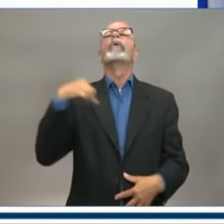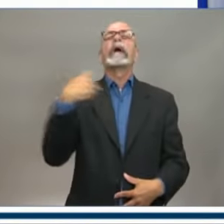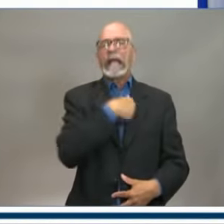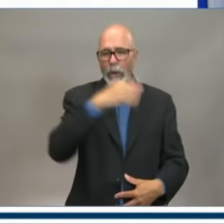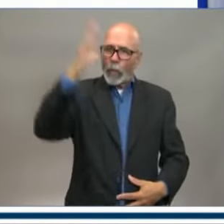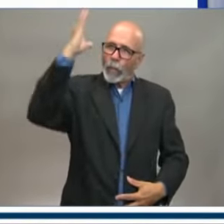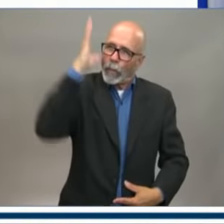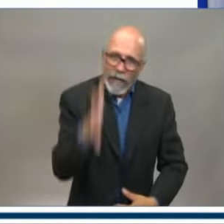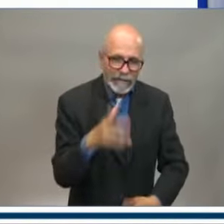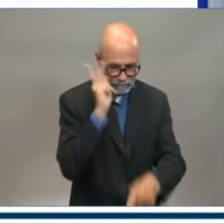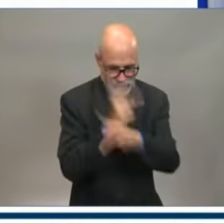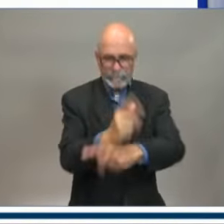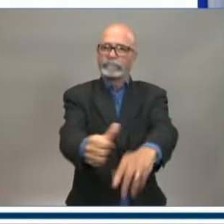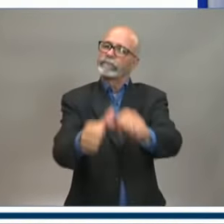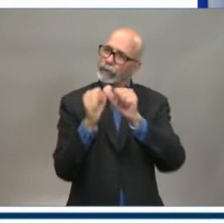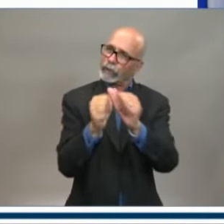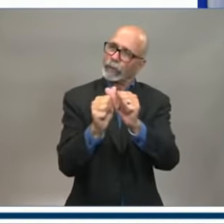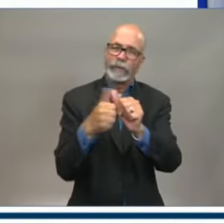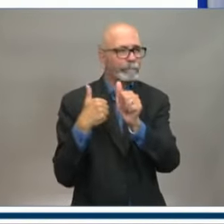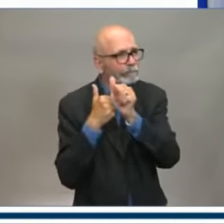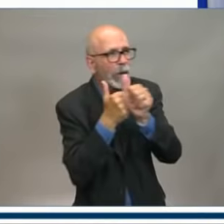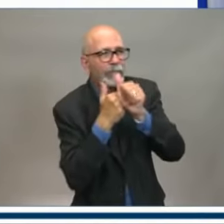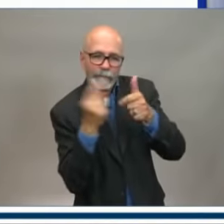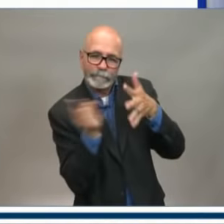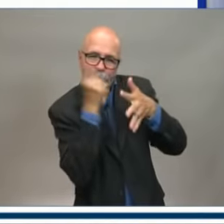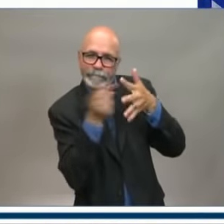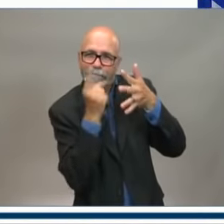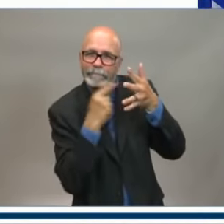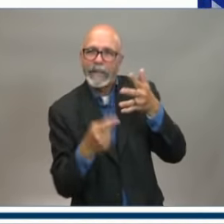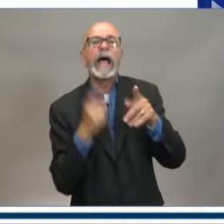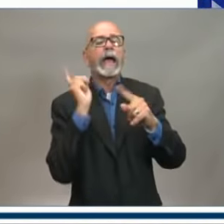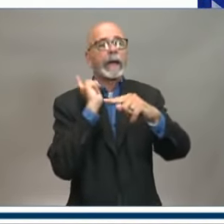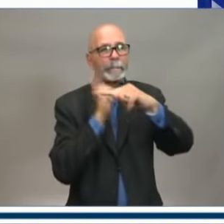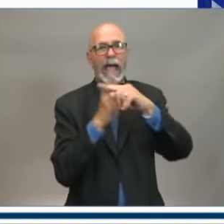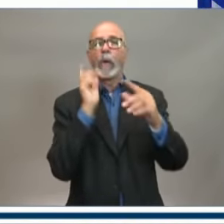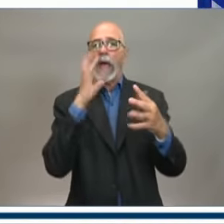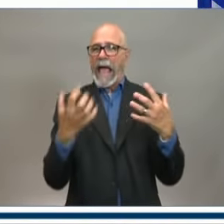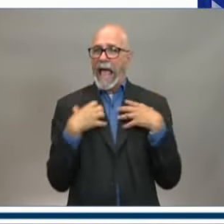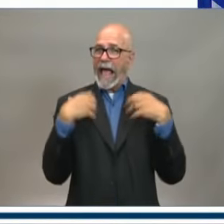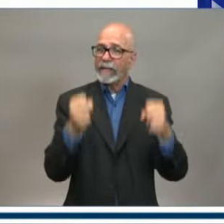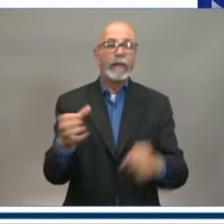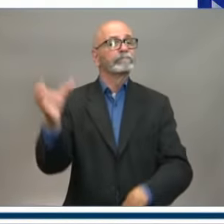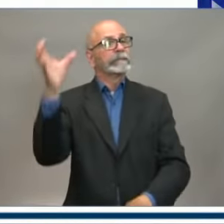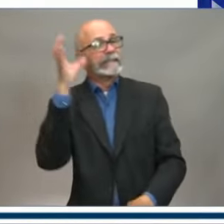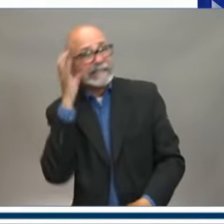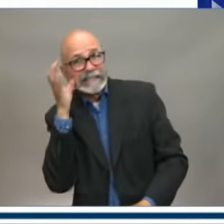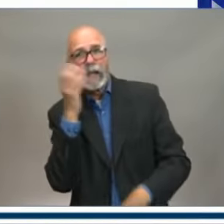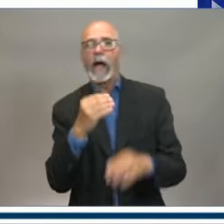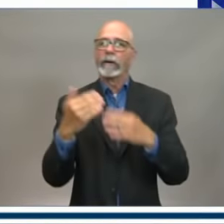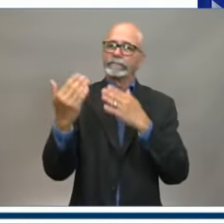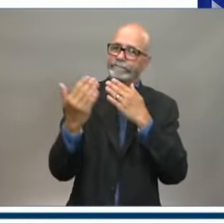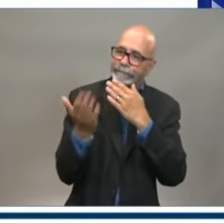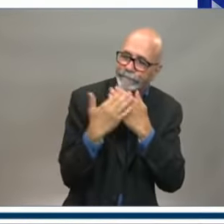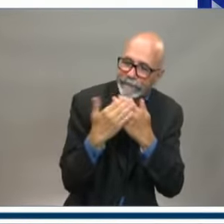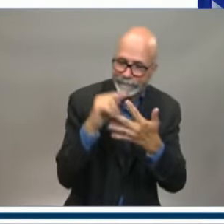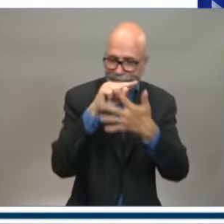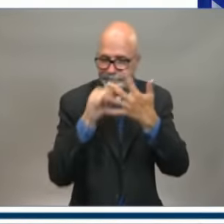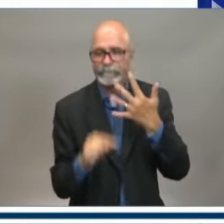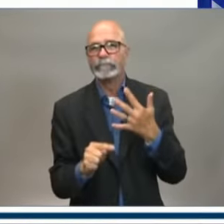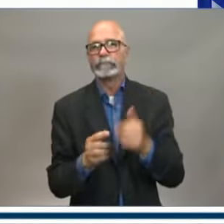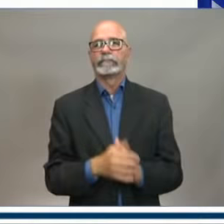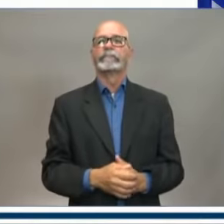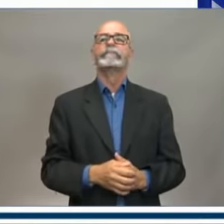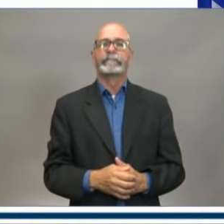public health protocols. Dr. Strang. Thank you, Premier. Good afternoon, everybody. Today we are reporting one new case